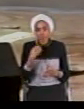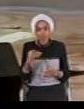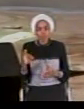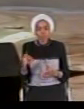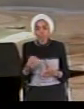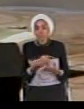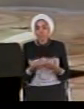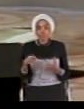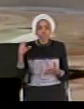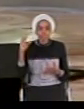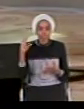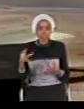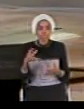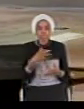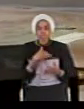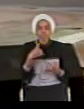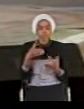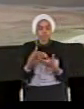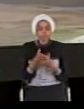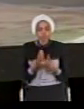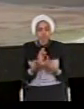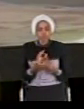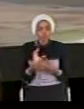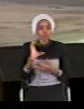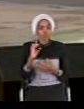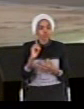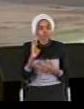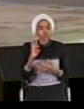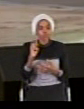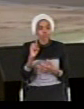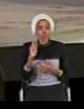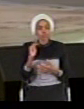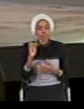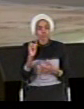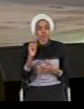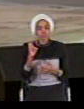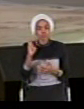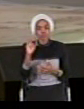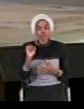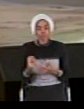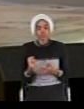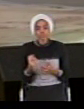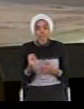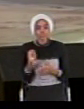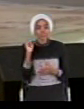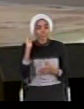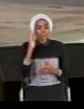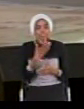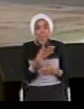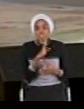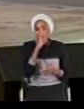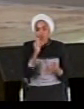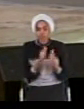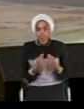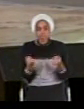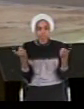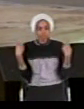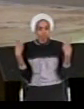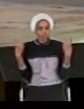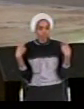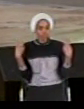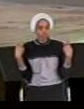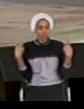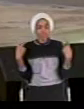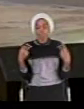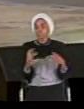tells us, and through covetousness shall they with faint words,